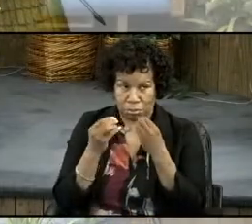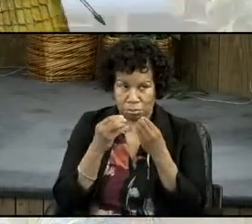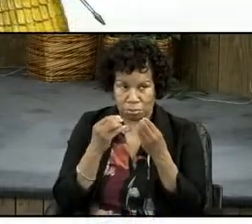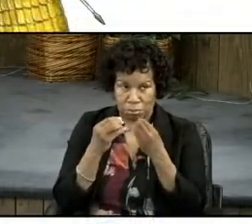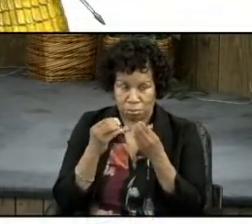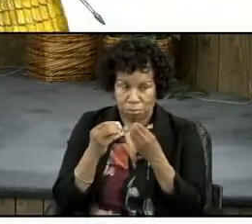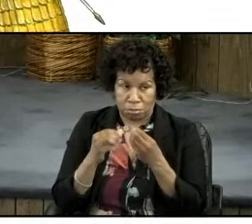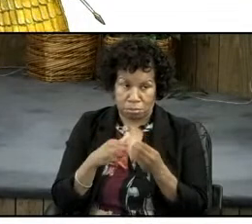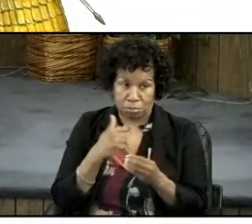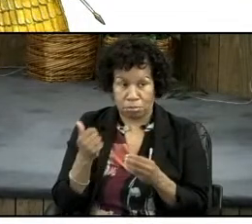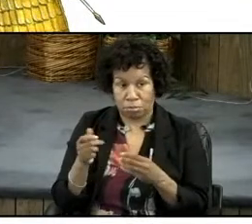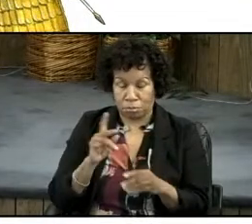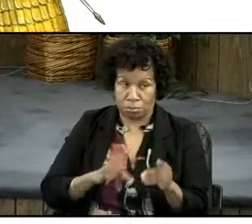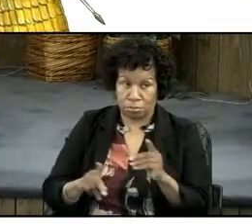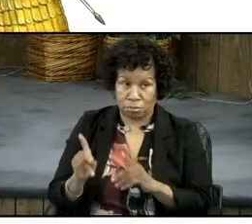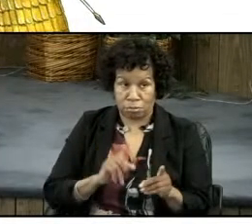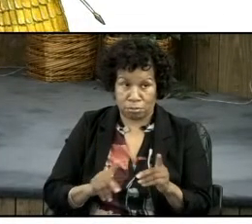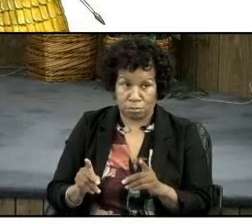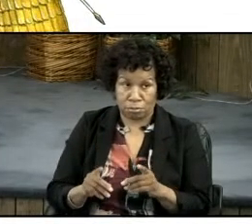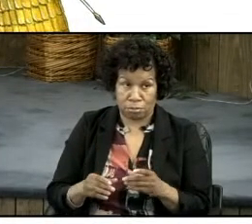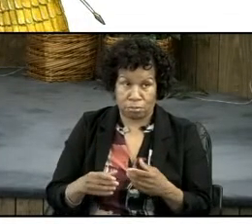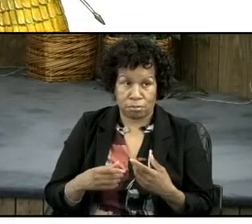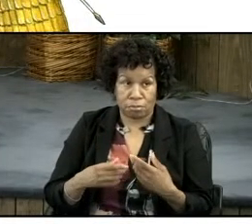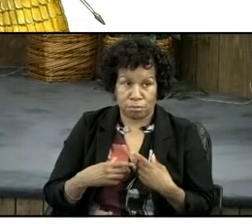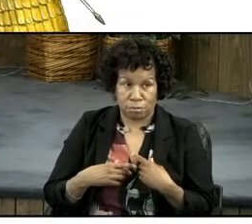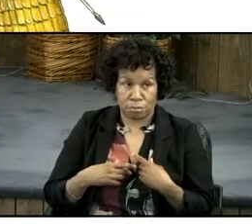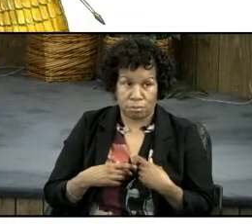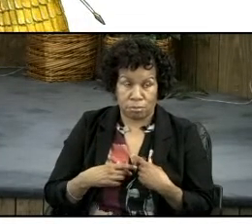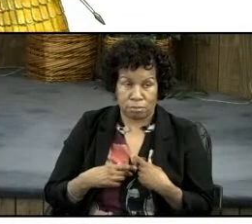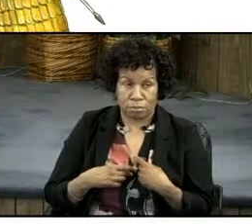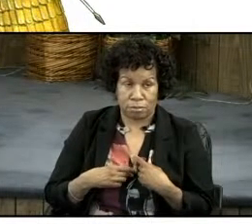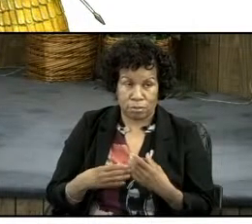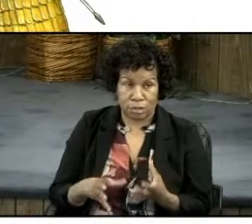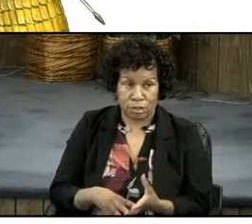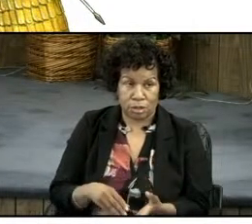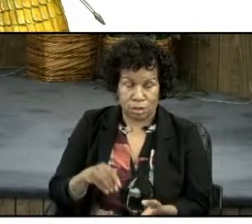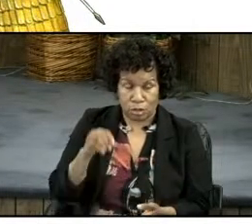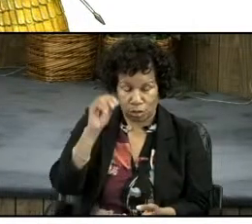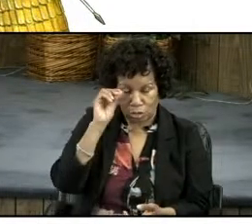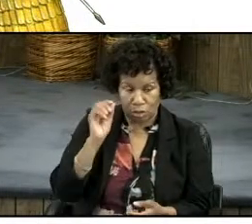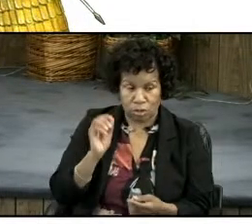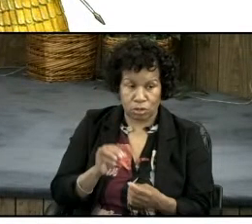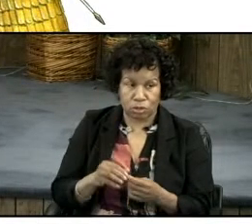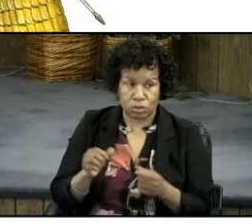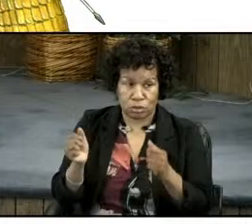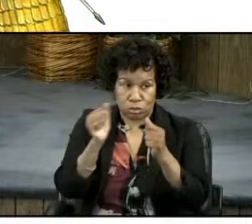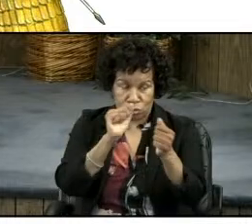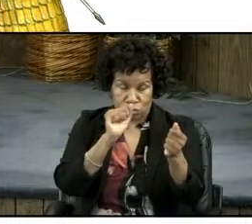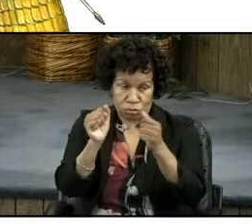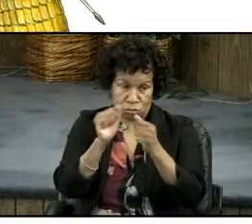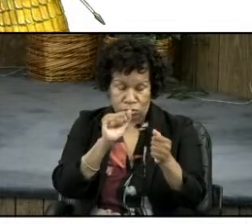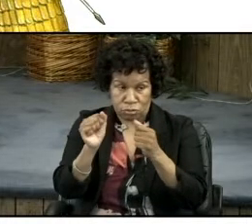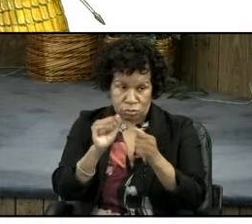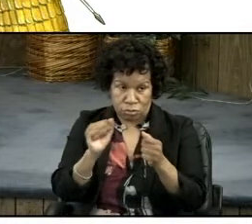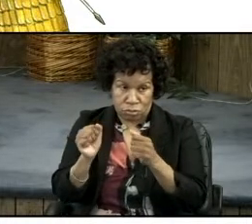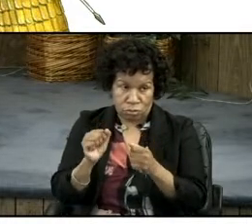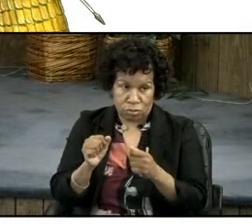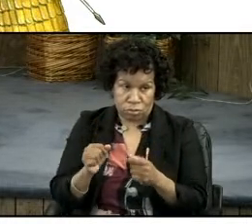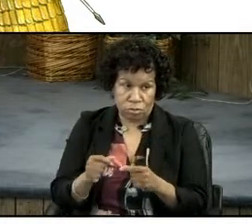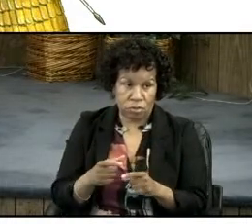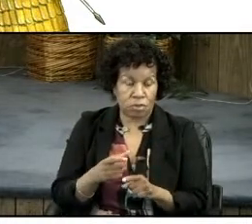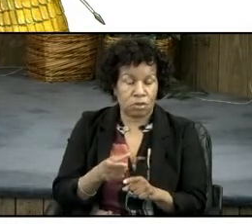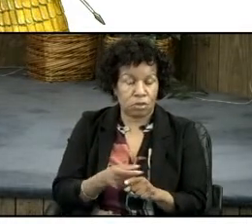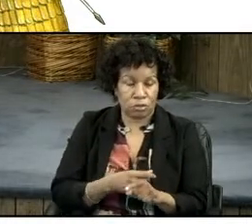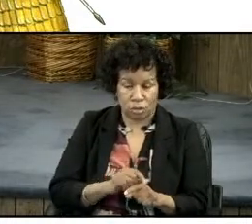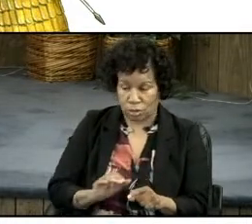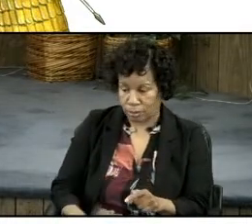These guys have been training since they left home. I don't think y'all hear what I'm saying.